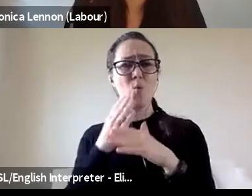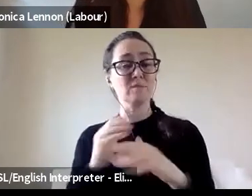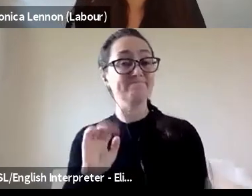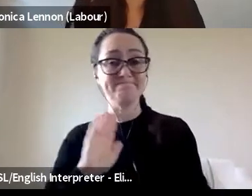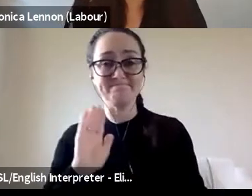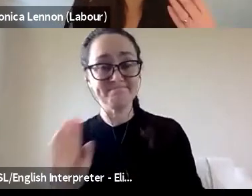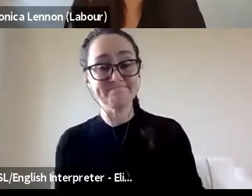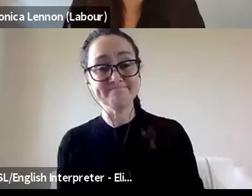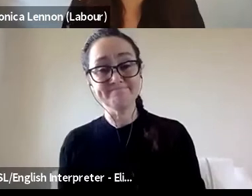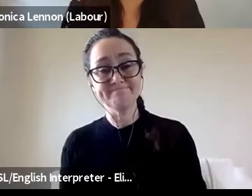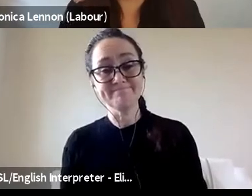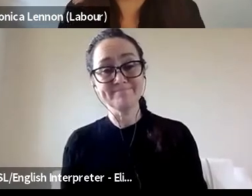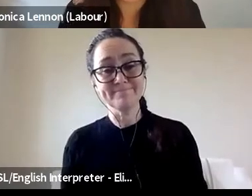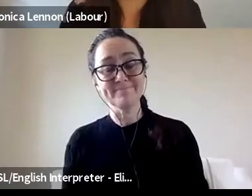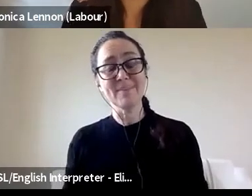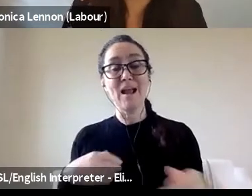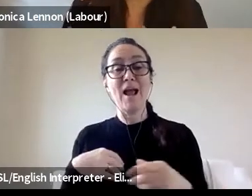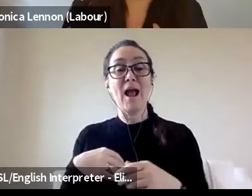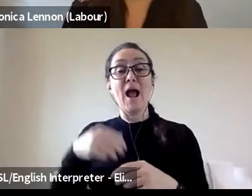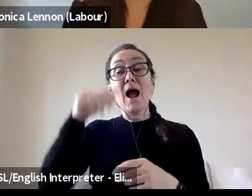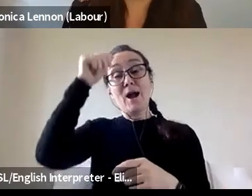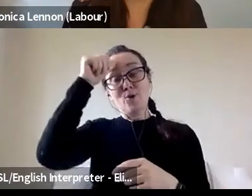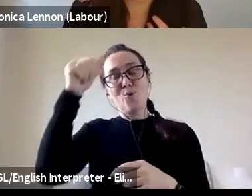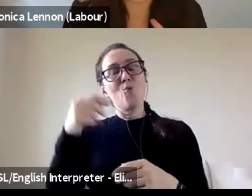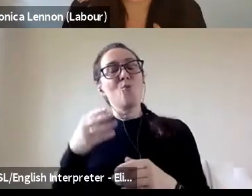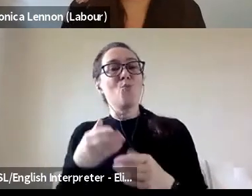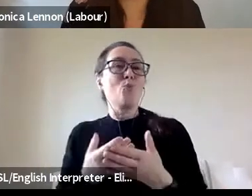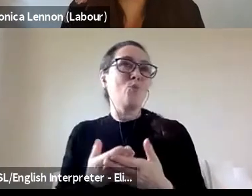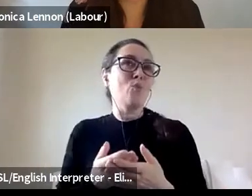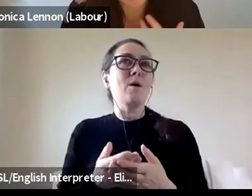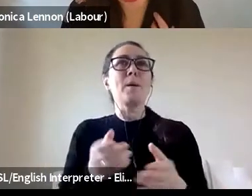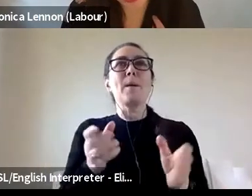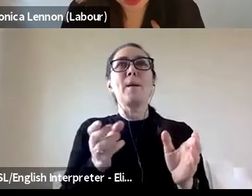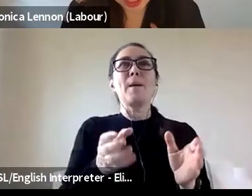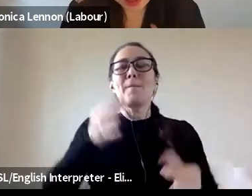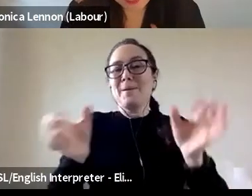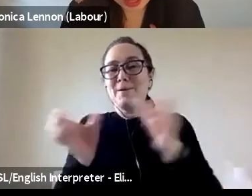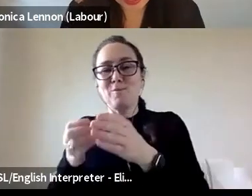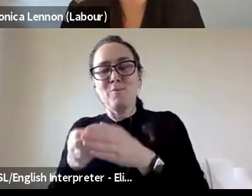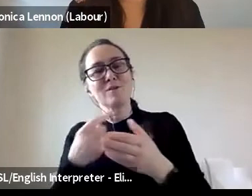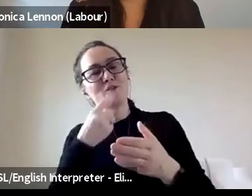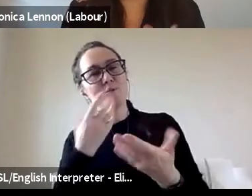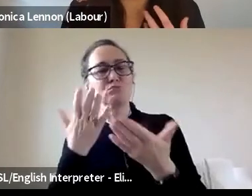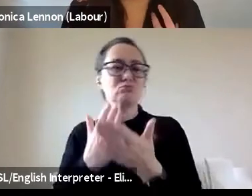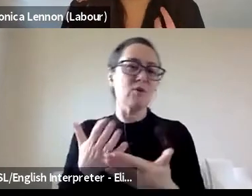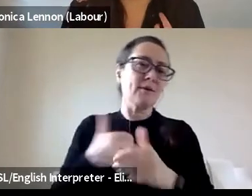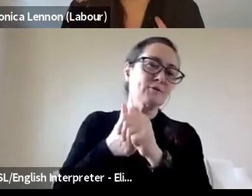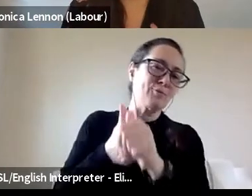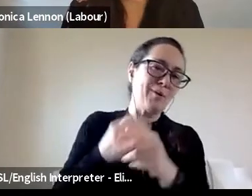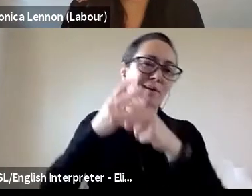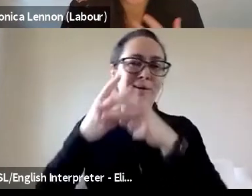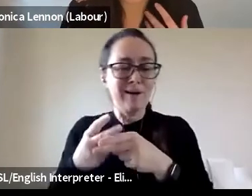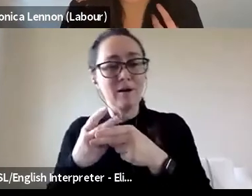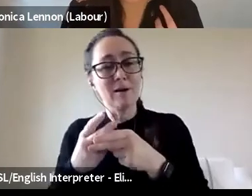not sure. We are hearing lots of warm words across the political spectrum, but I don't really see an awful